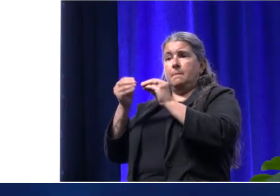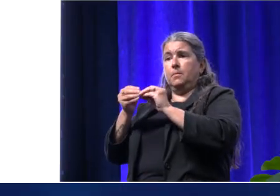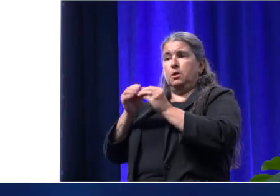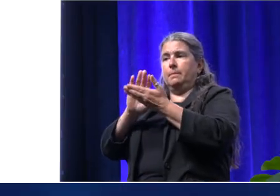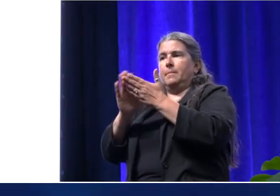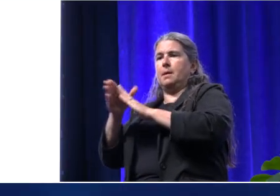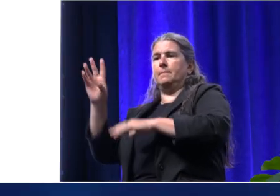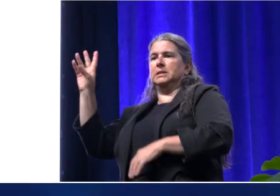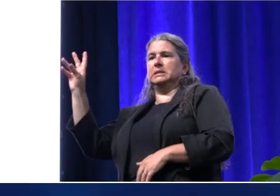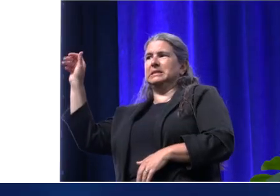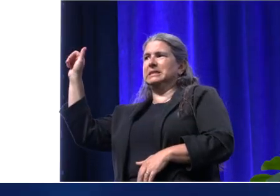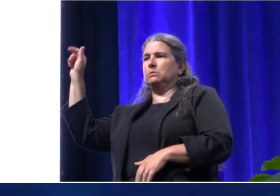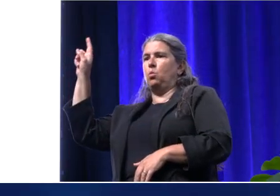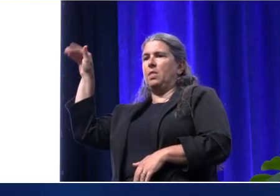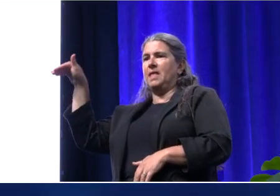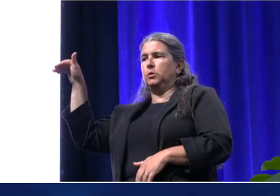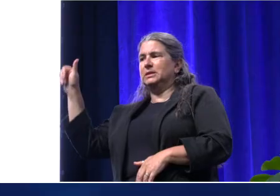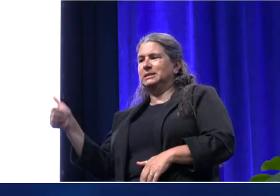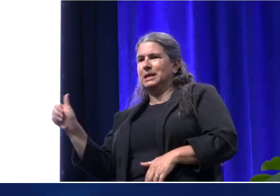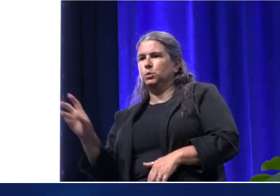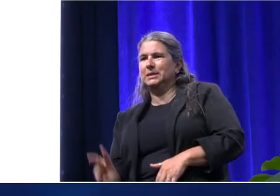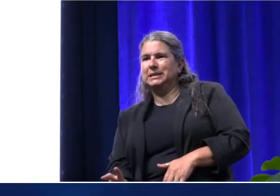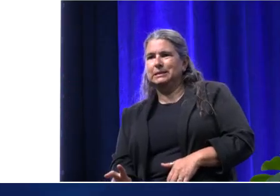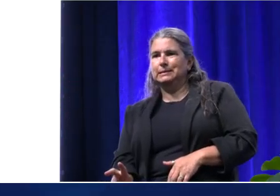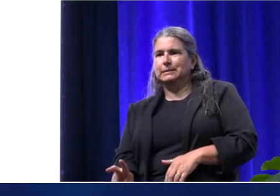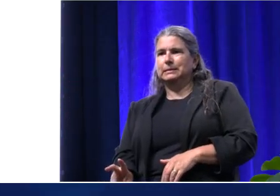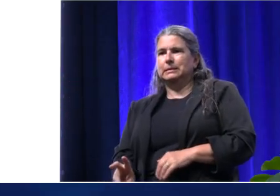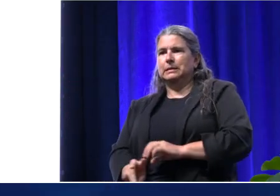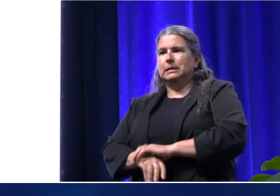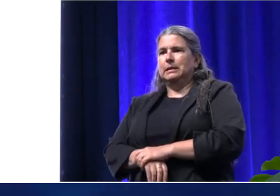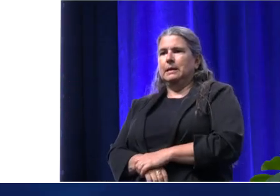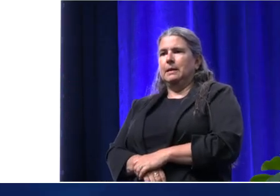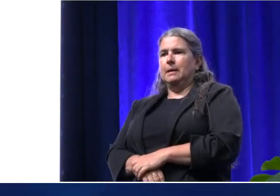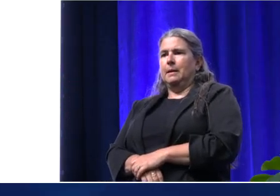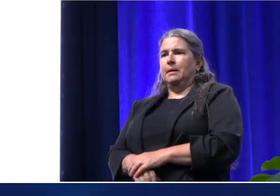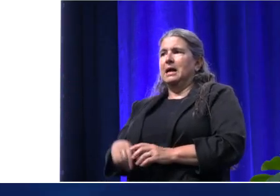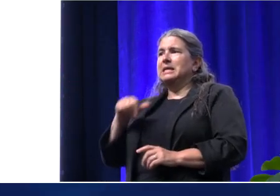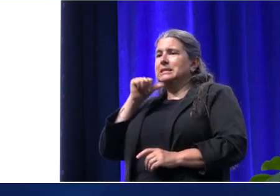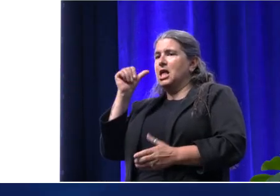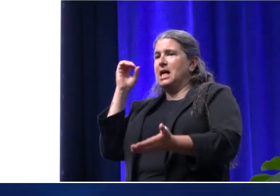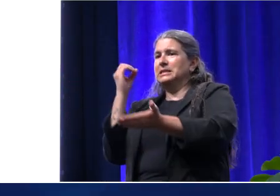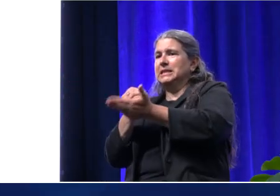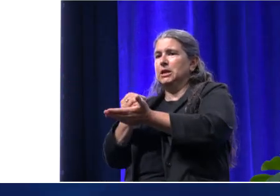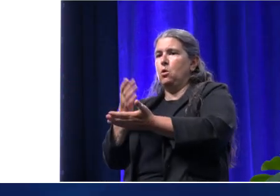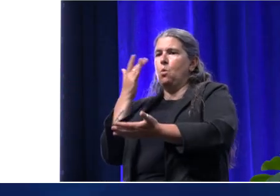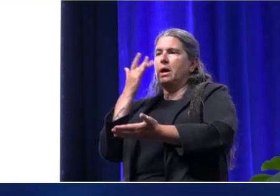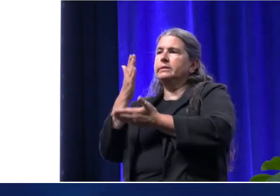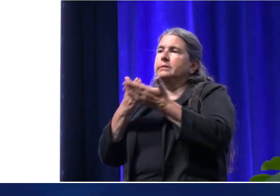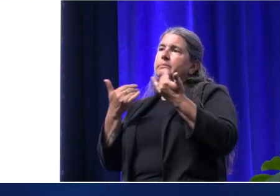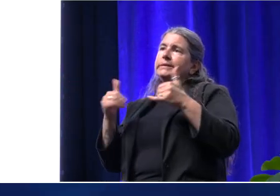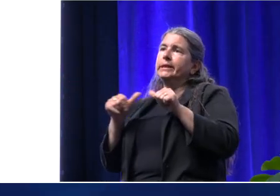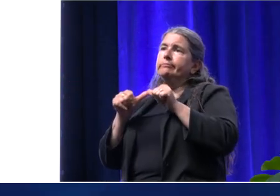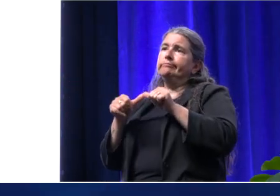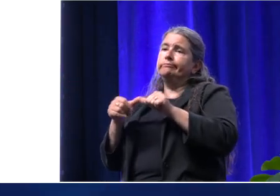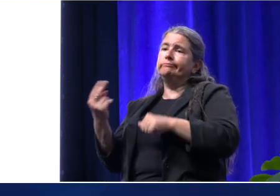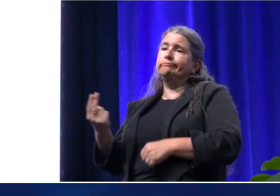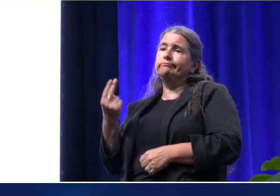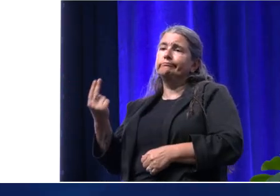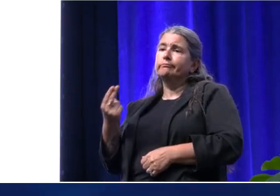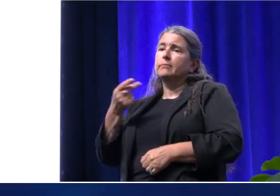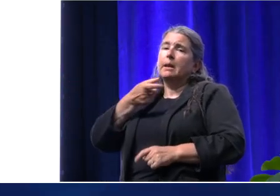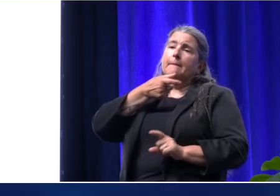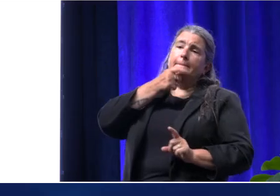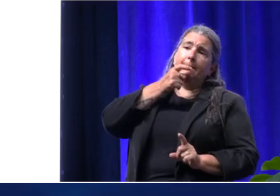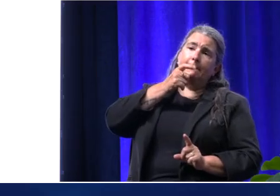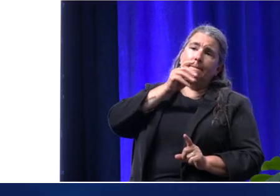improvement. But it's not zero, because people will sometimes continue to use, and methadone has its own host of